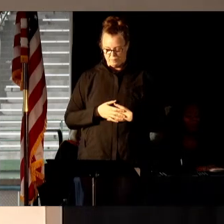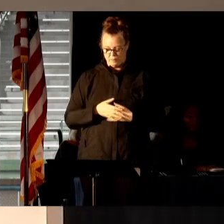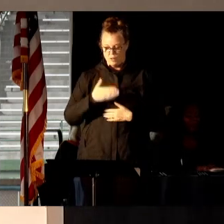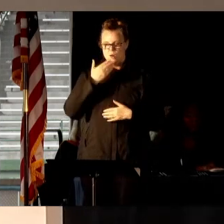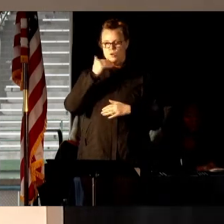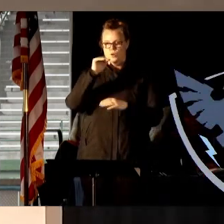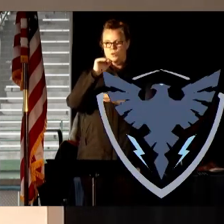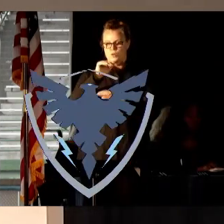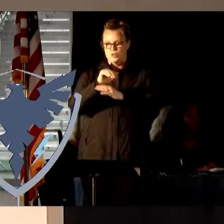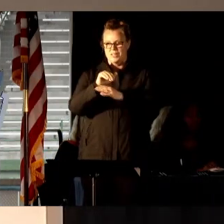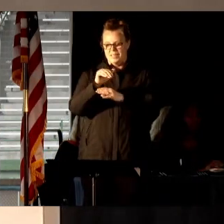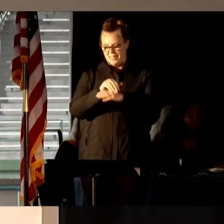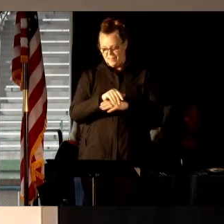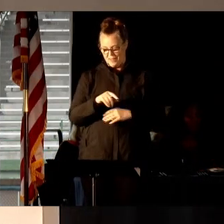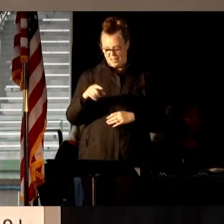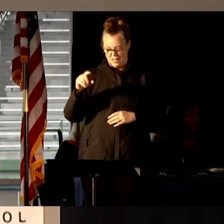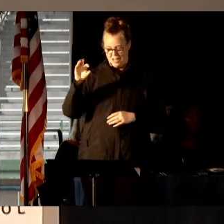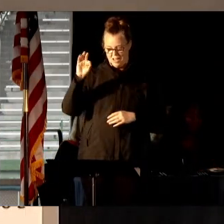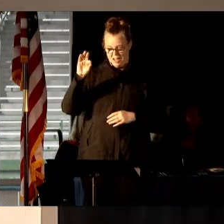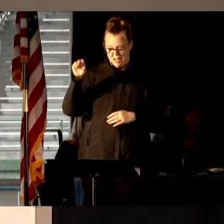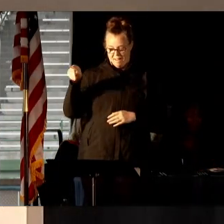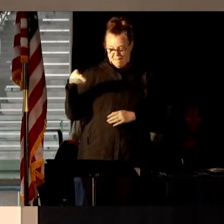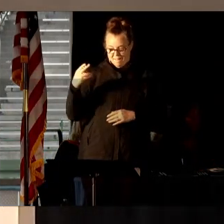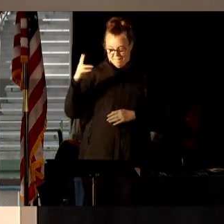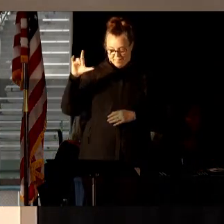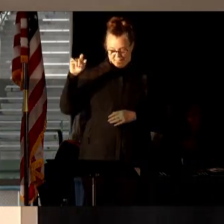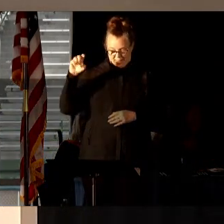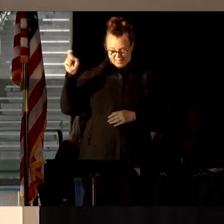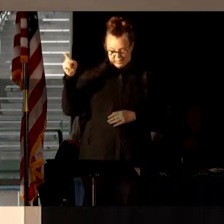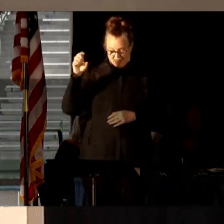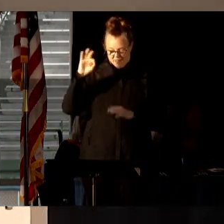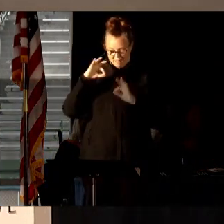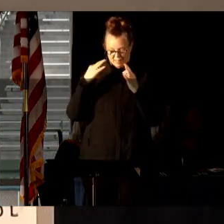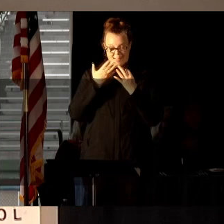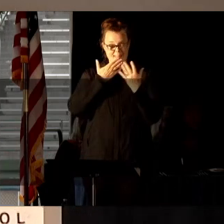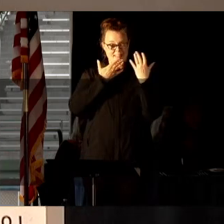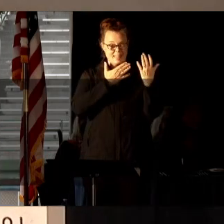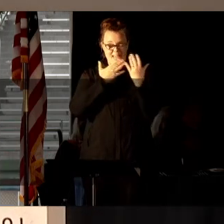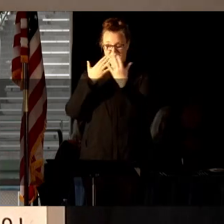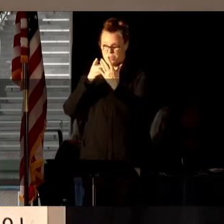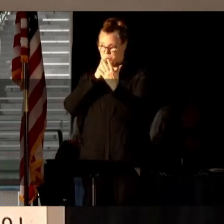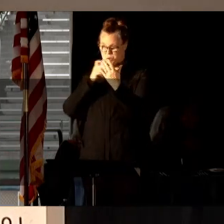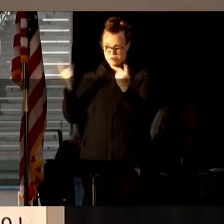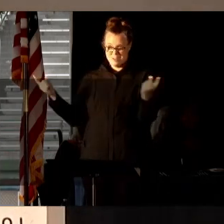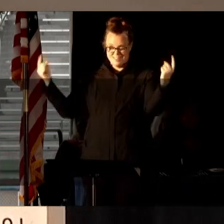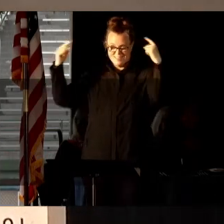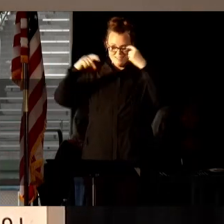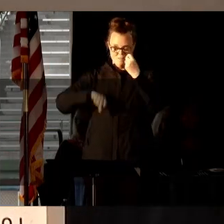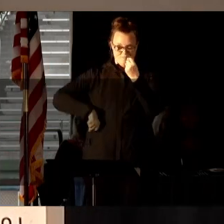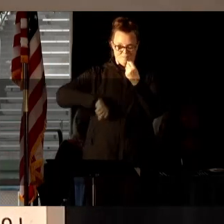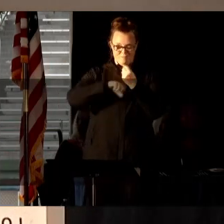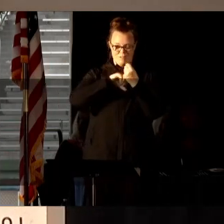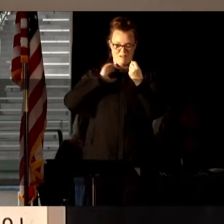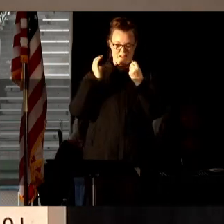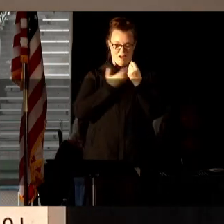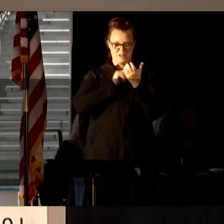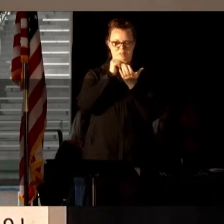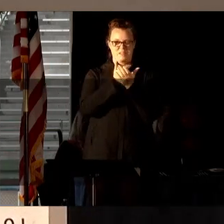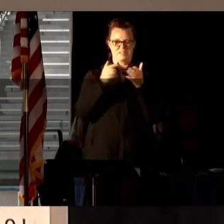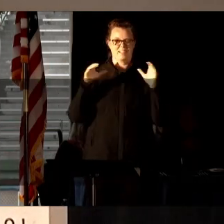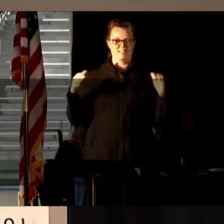Good evening, Phoenix family. Before I begin, I would like to thank everyone who came out to support the graduating class of